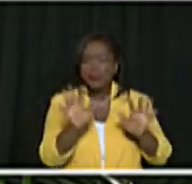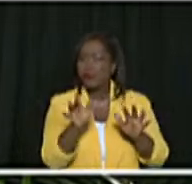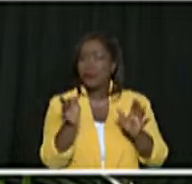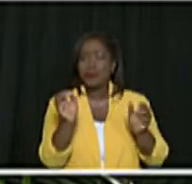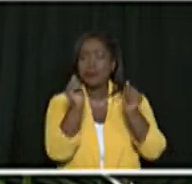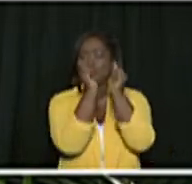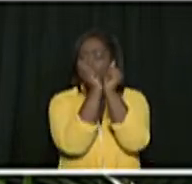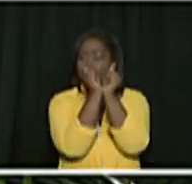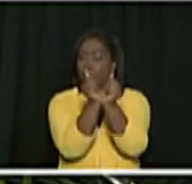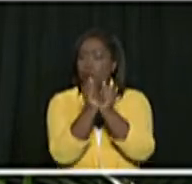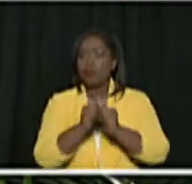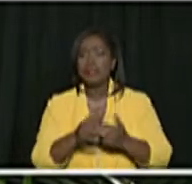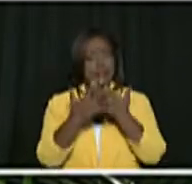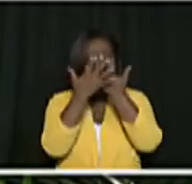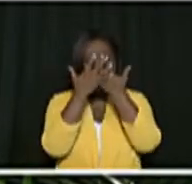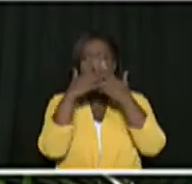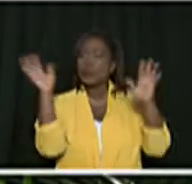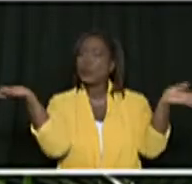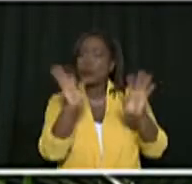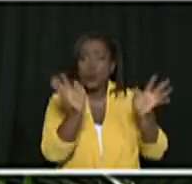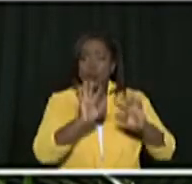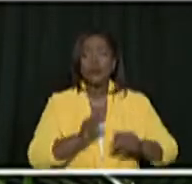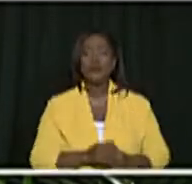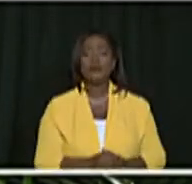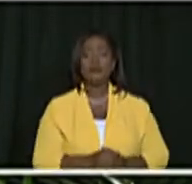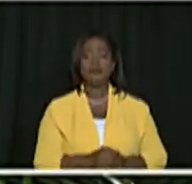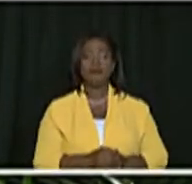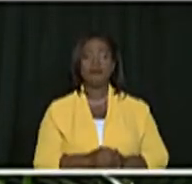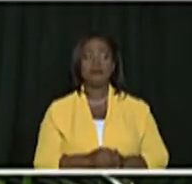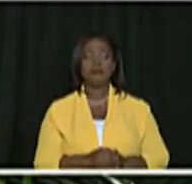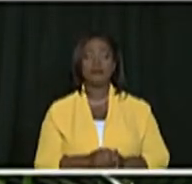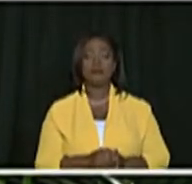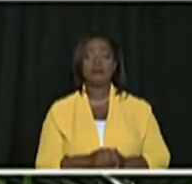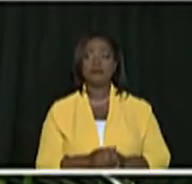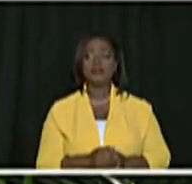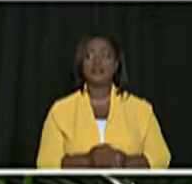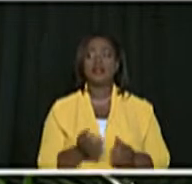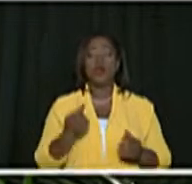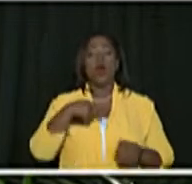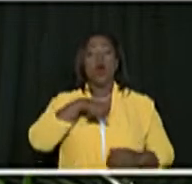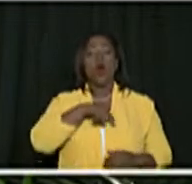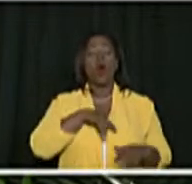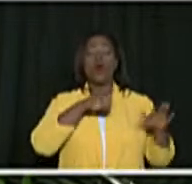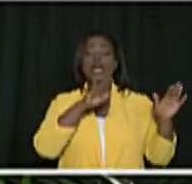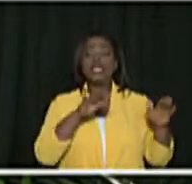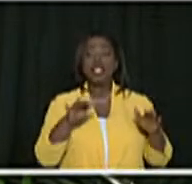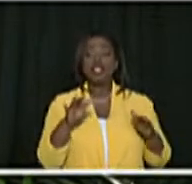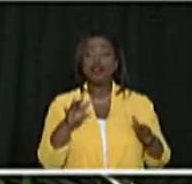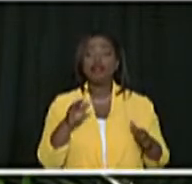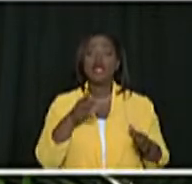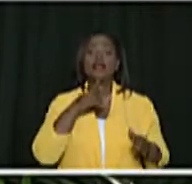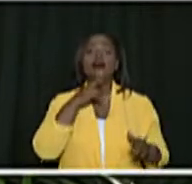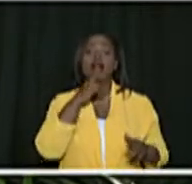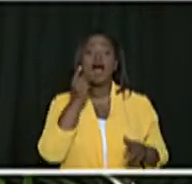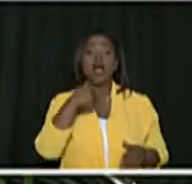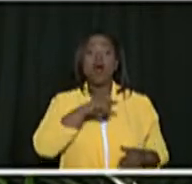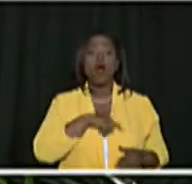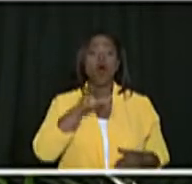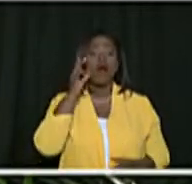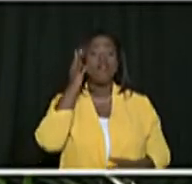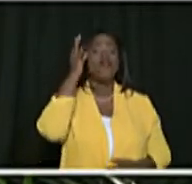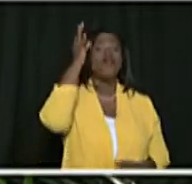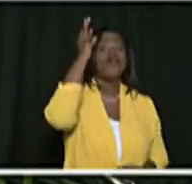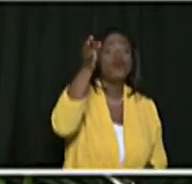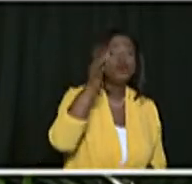need all stakeholders on board. Beyond that, again, our children are our heritage. They are gifts from